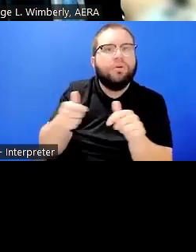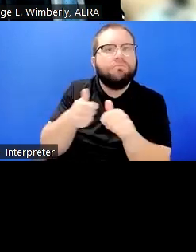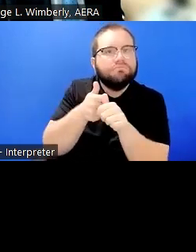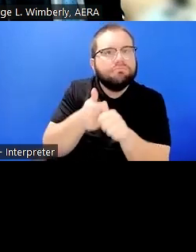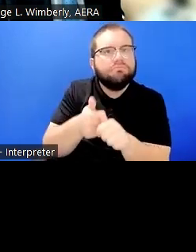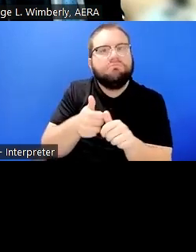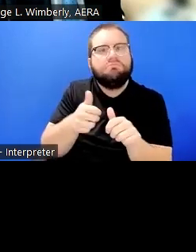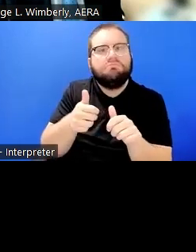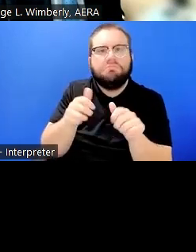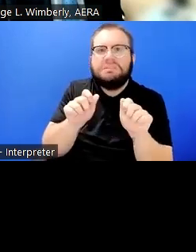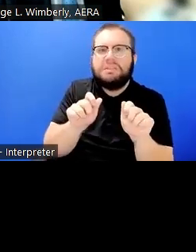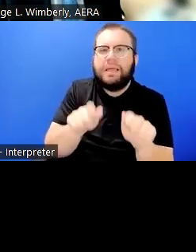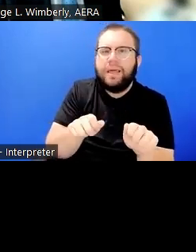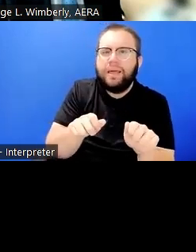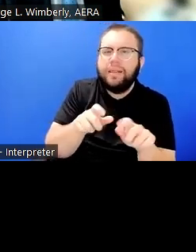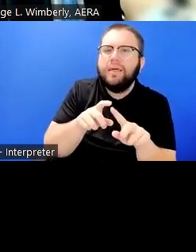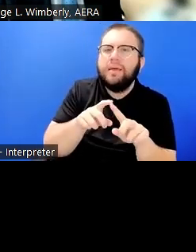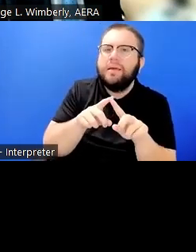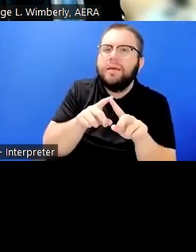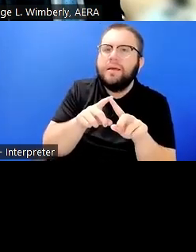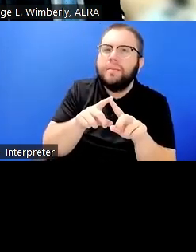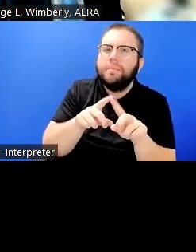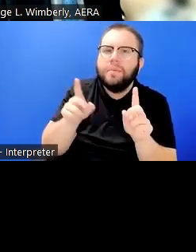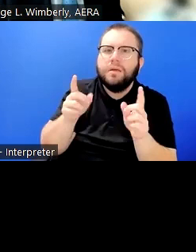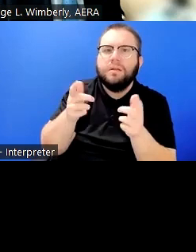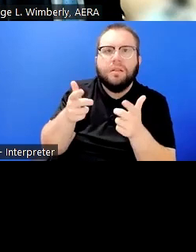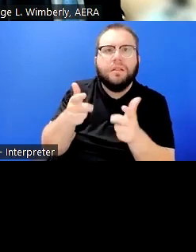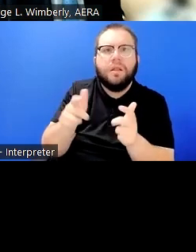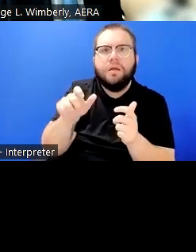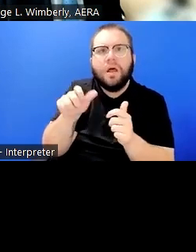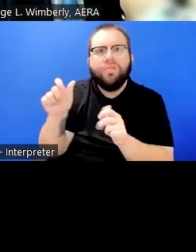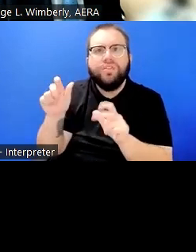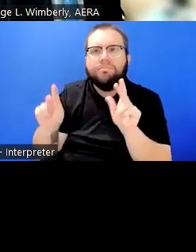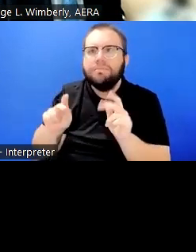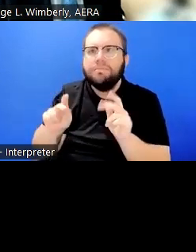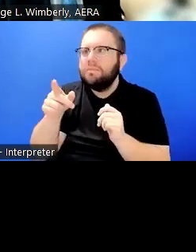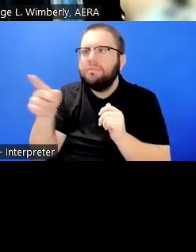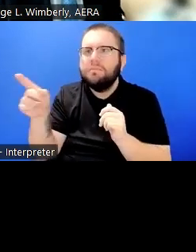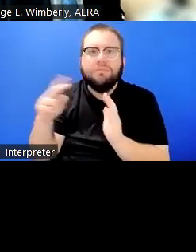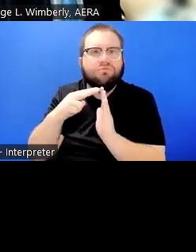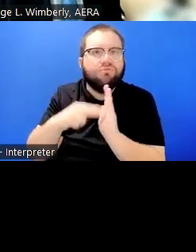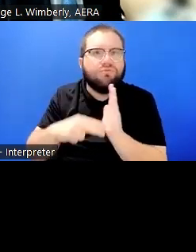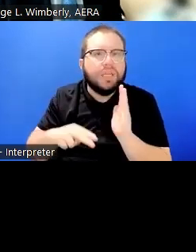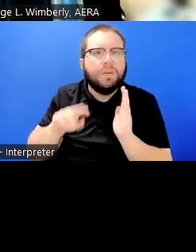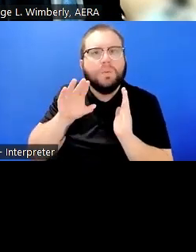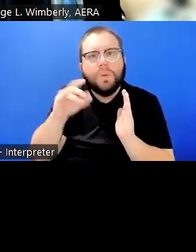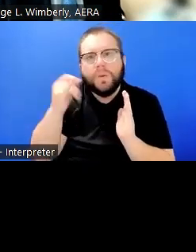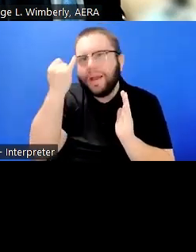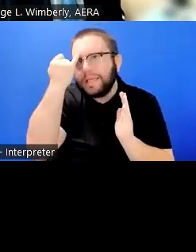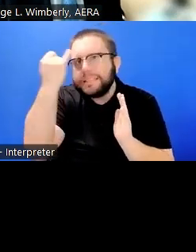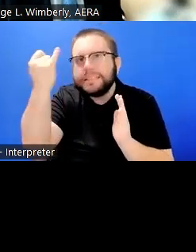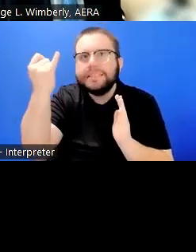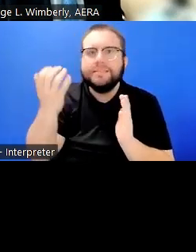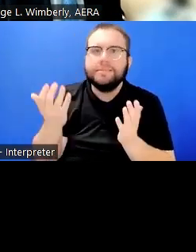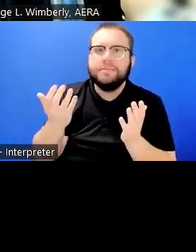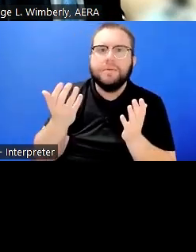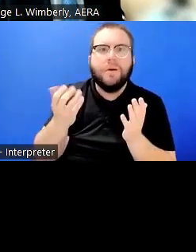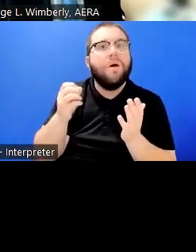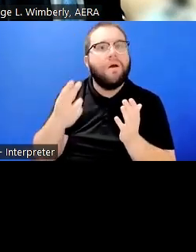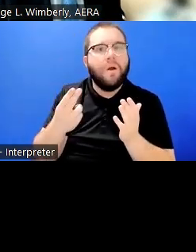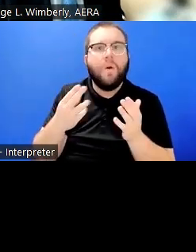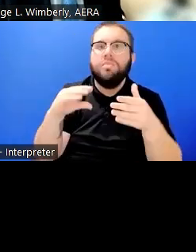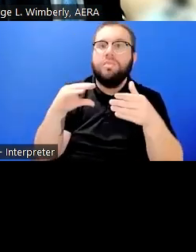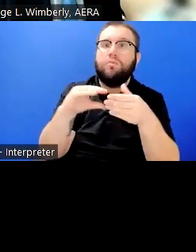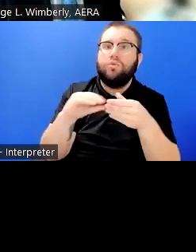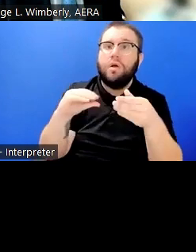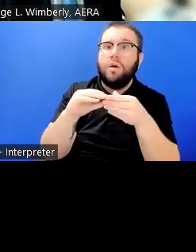able to, for the ideas, and it's very clear, because you'll read these things, it's like, oh, the proposal is clear. But